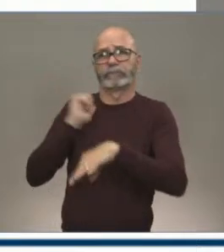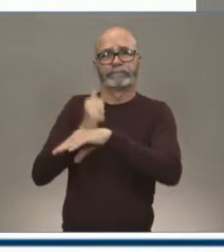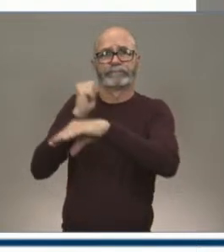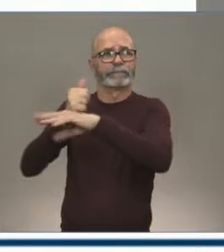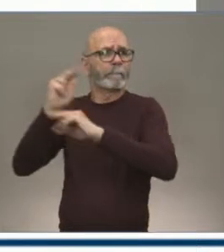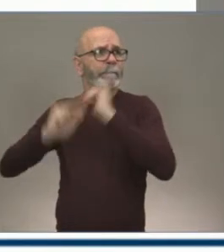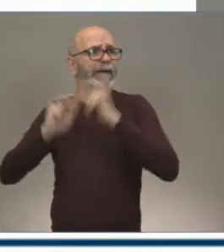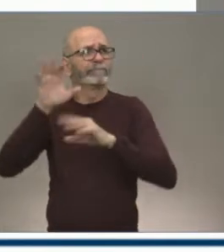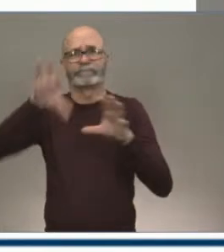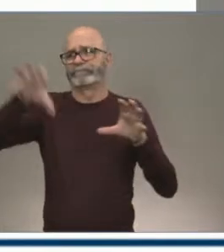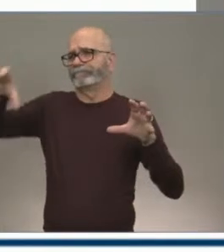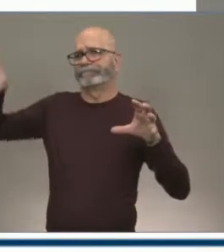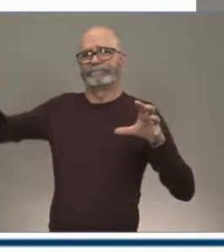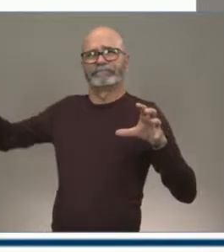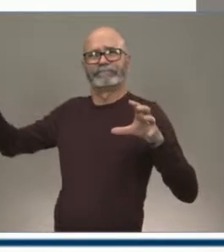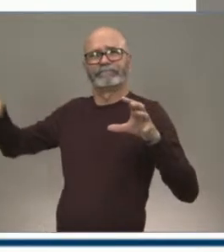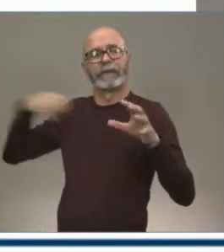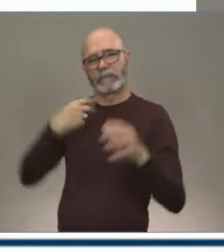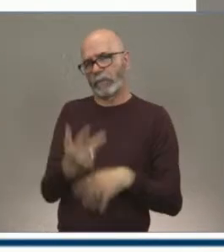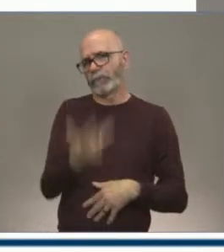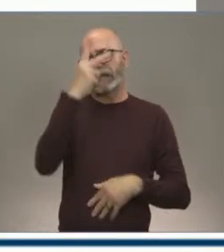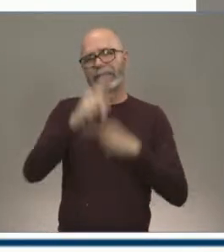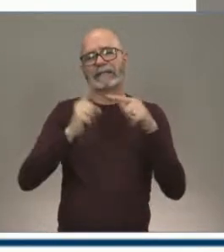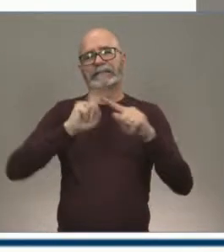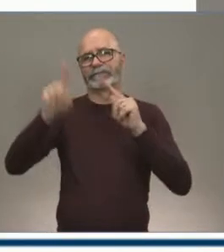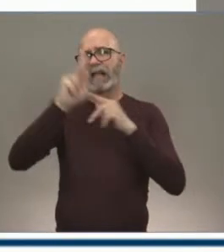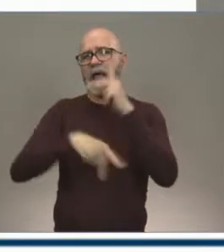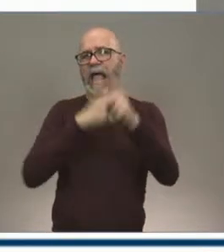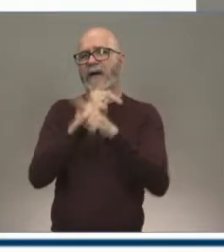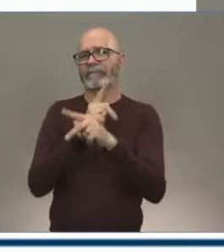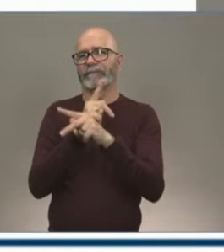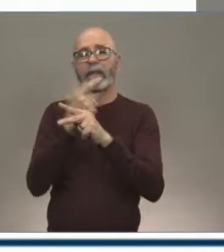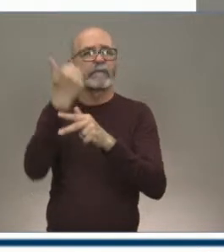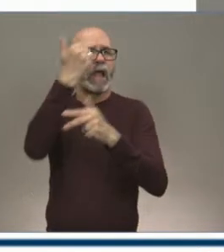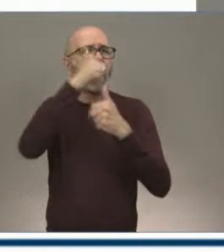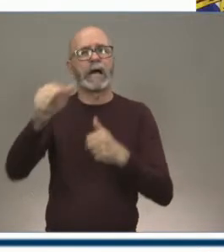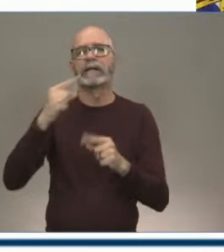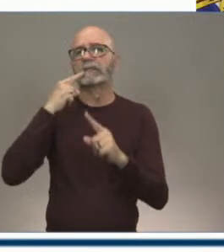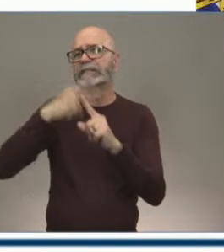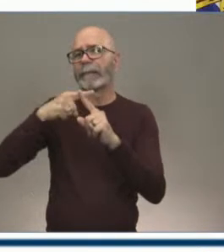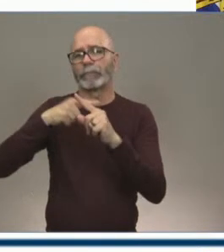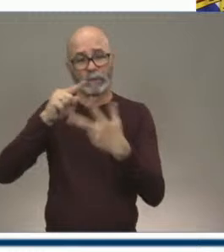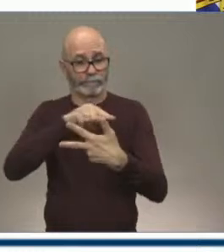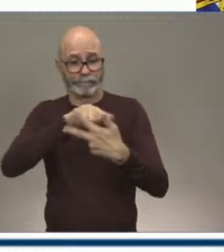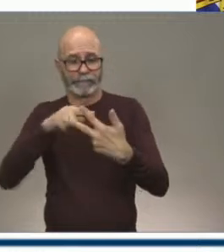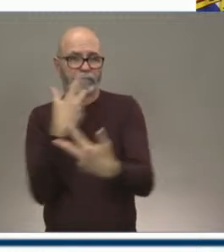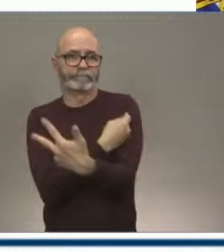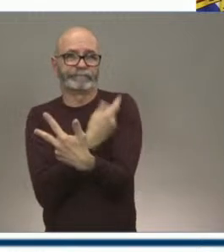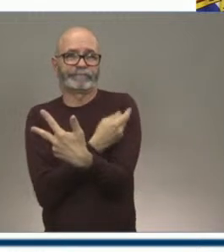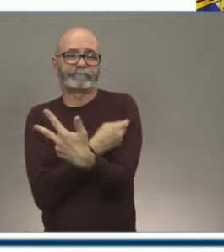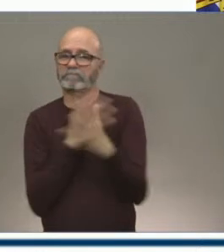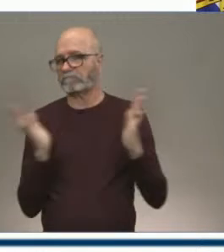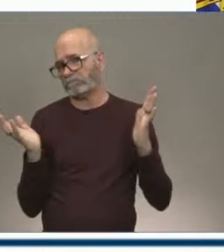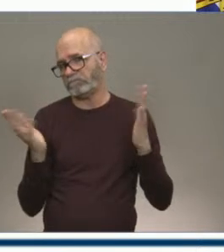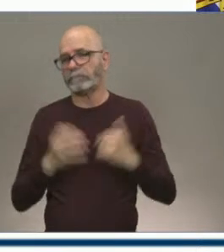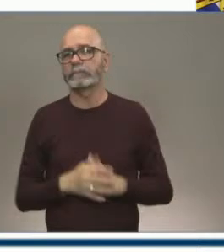regardless of the three different types of temperature requirements for any vaccine. Next question will go to John McPhee with the